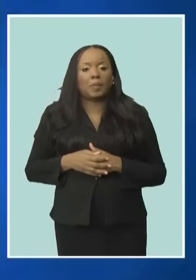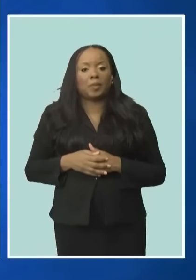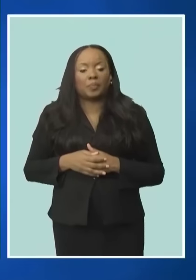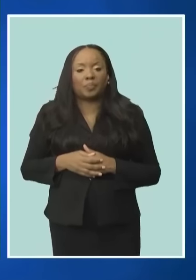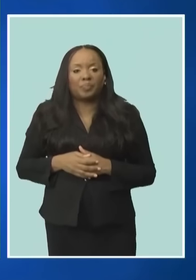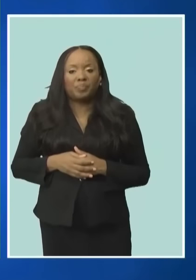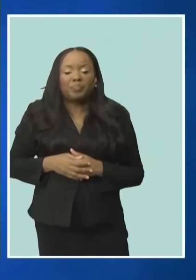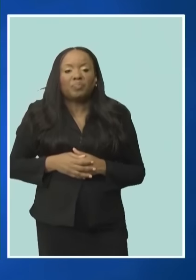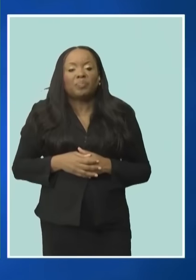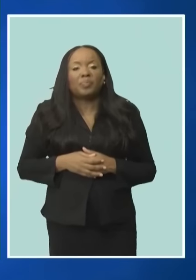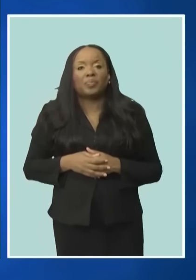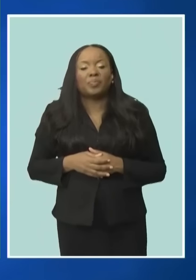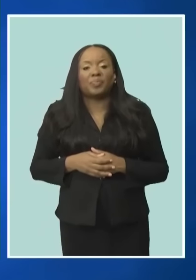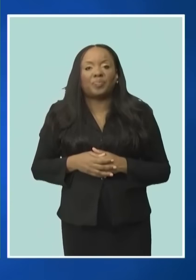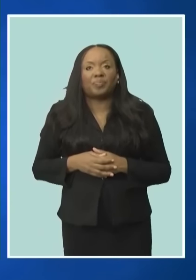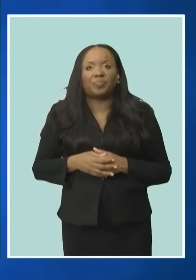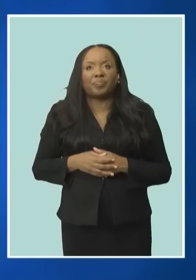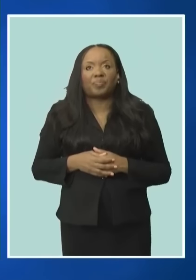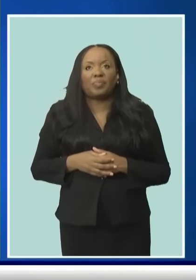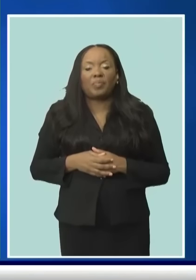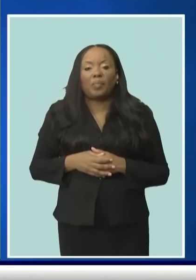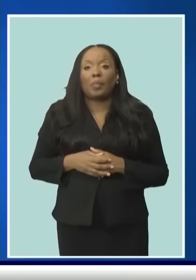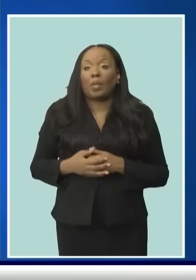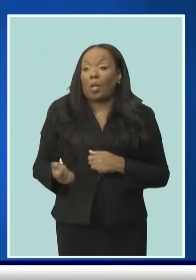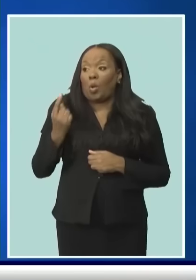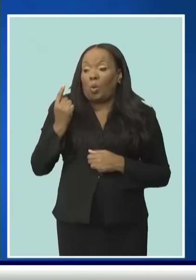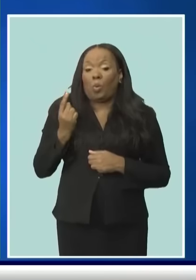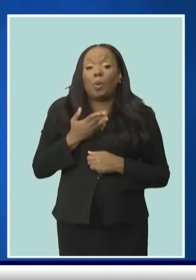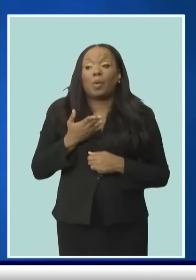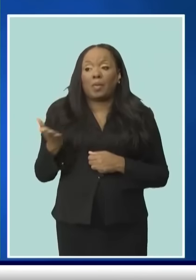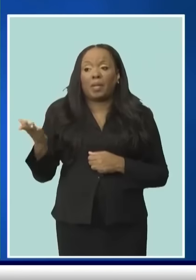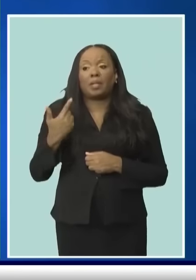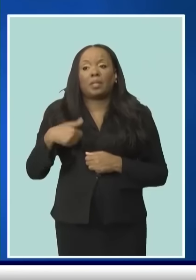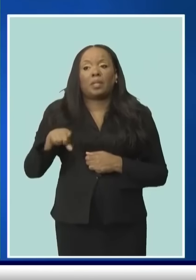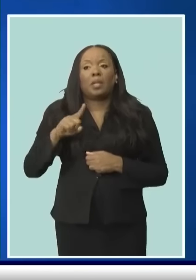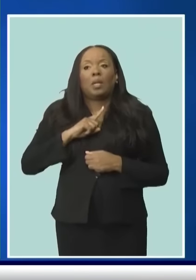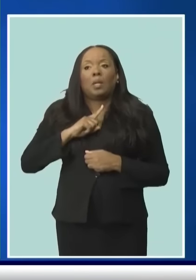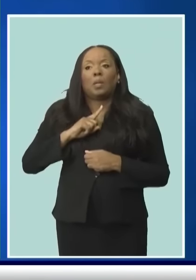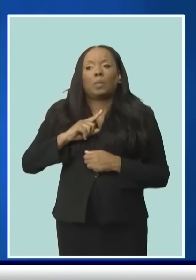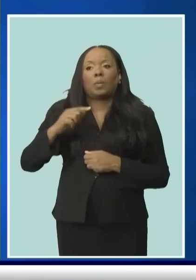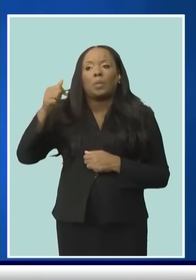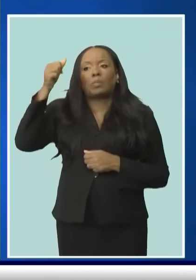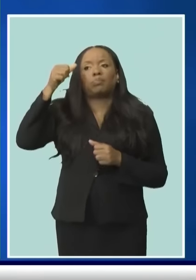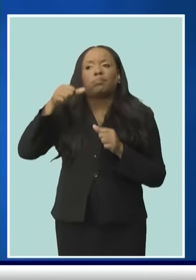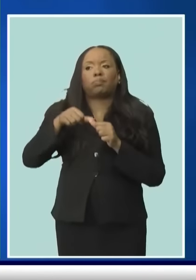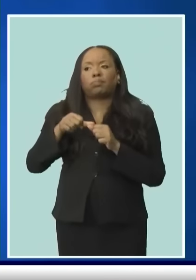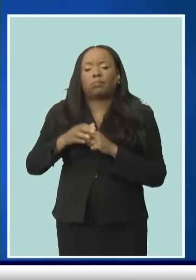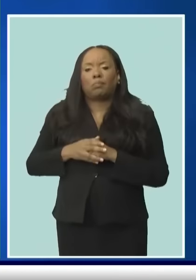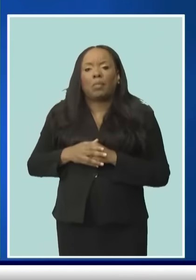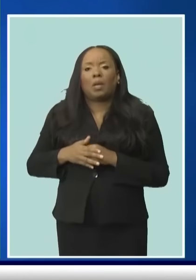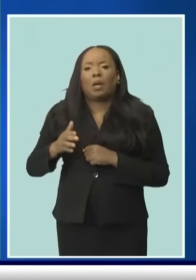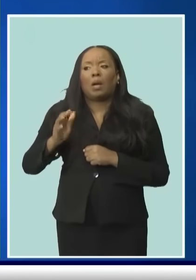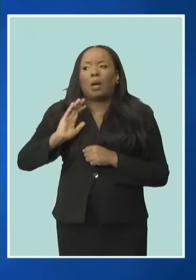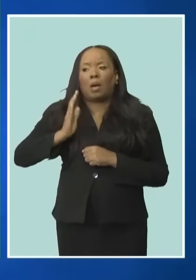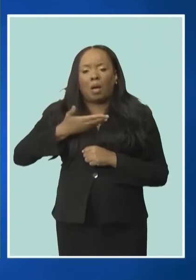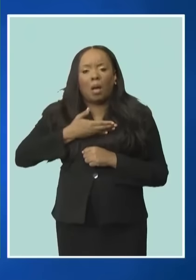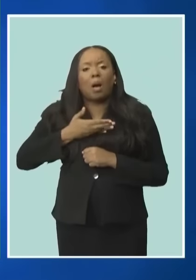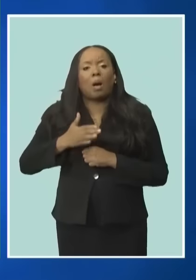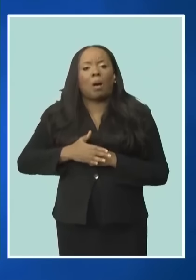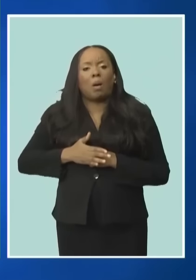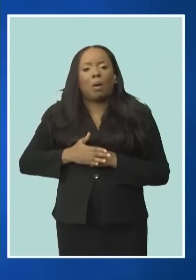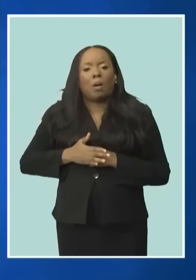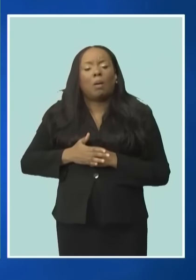One of the things that we have taken note of, because we are now an aged population, you do have a number of